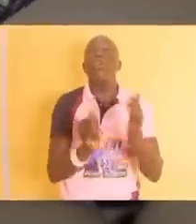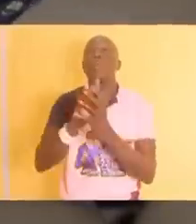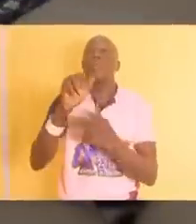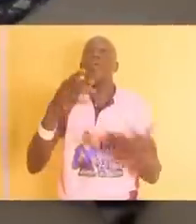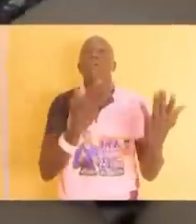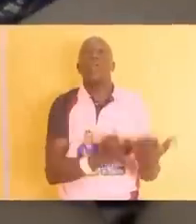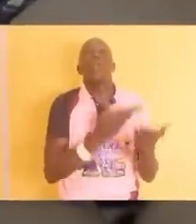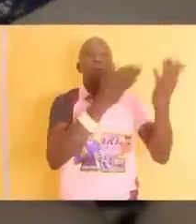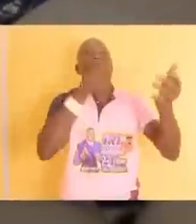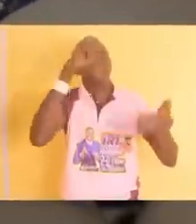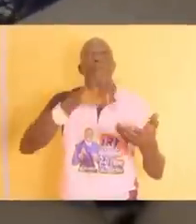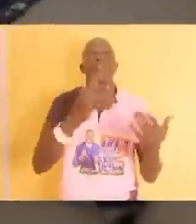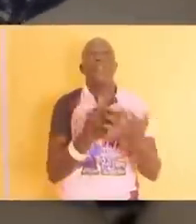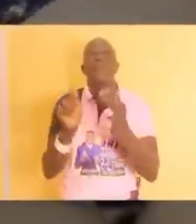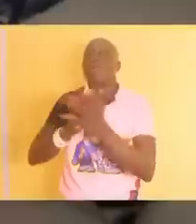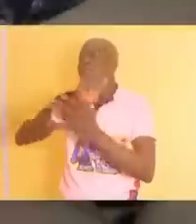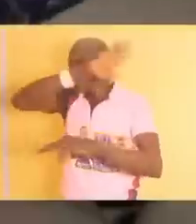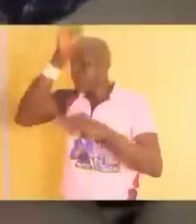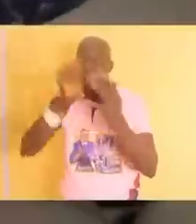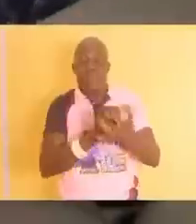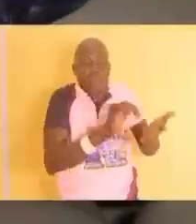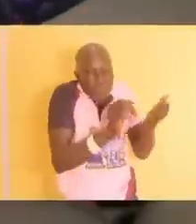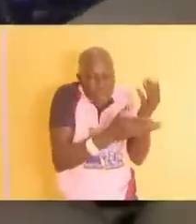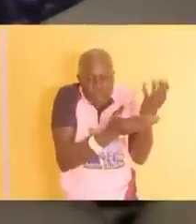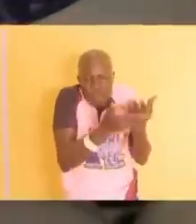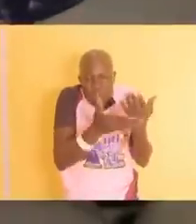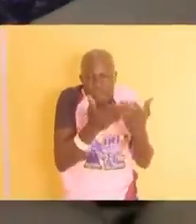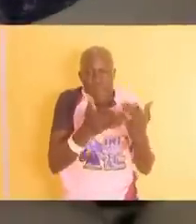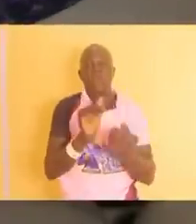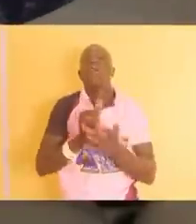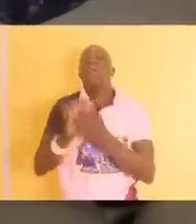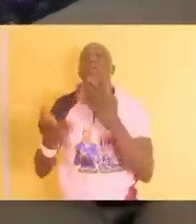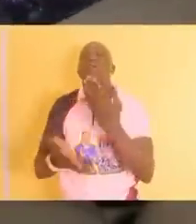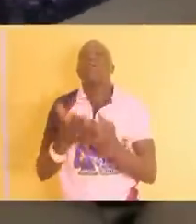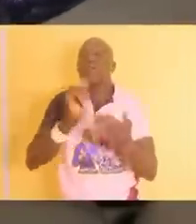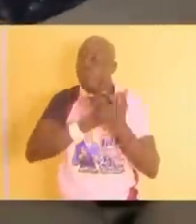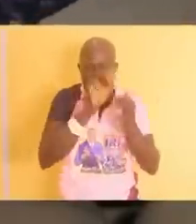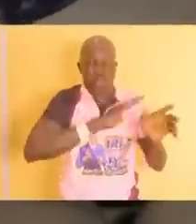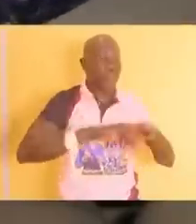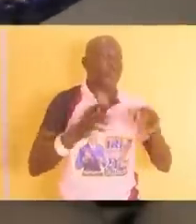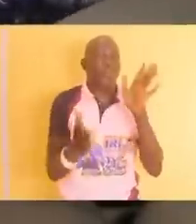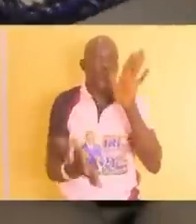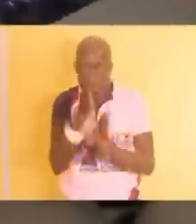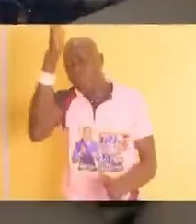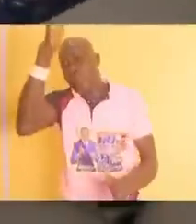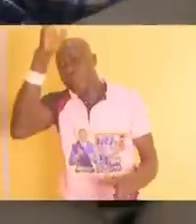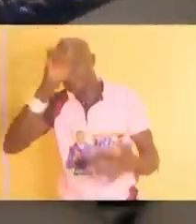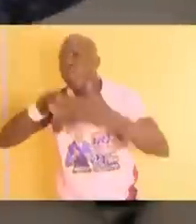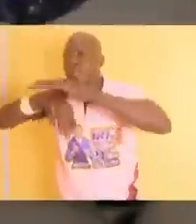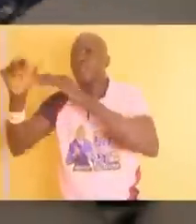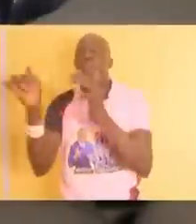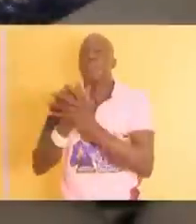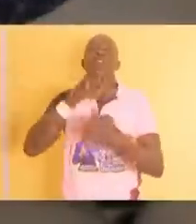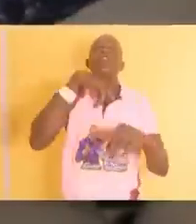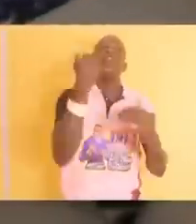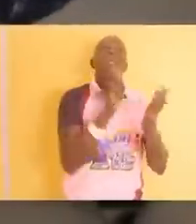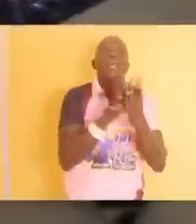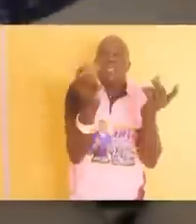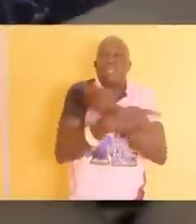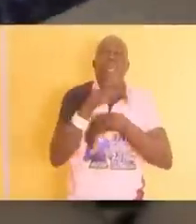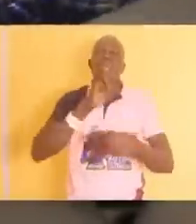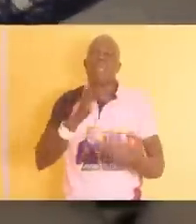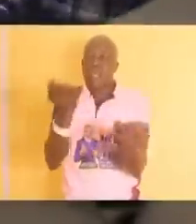jẹ mọ gbọdọ slow lari ajaja gbọdọ slow in fact irú ajajọ